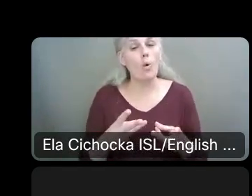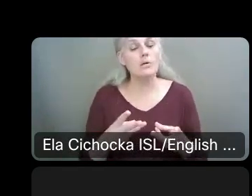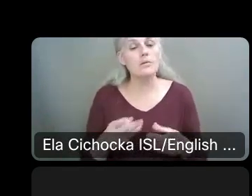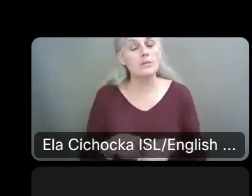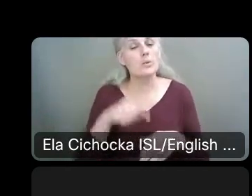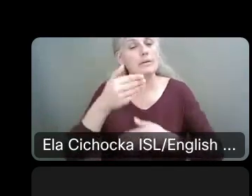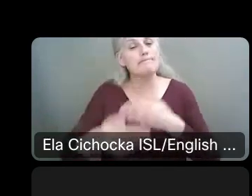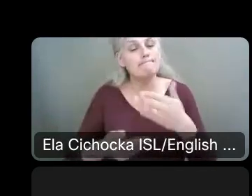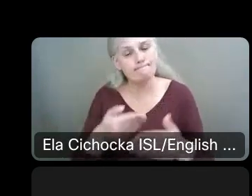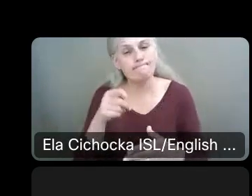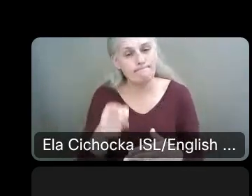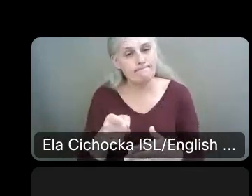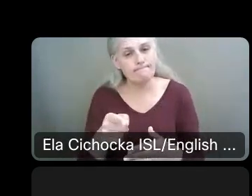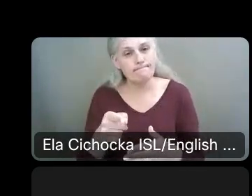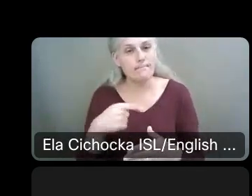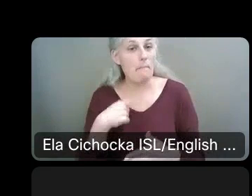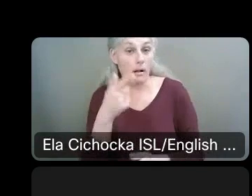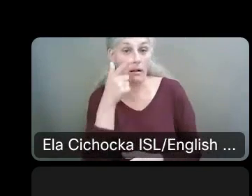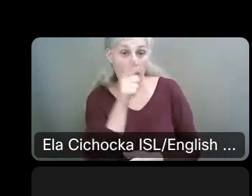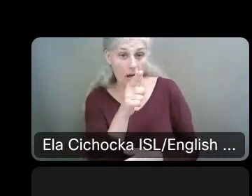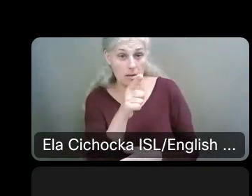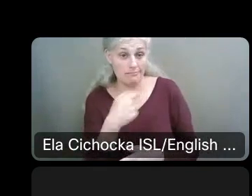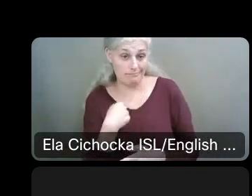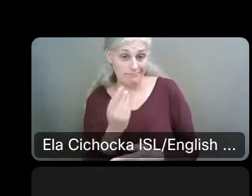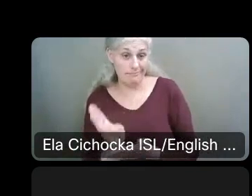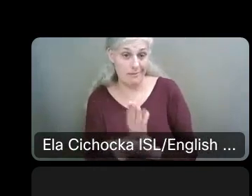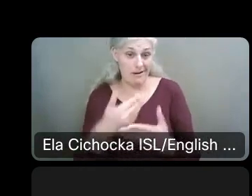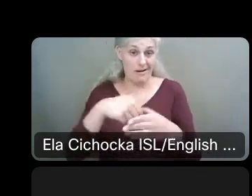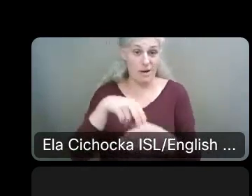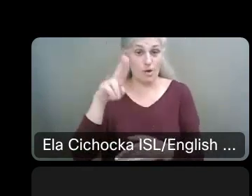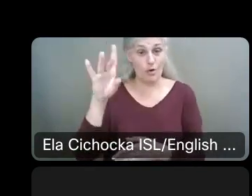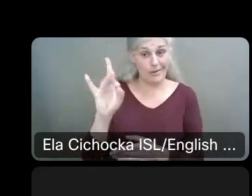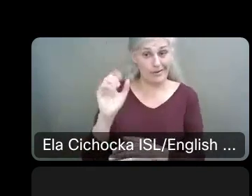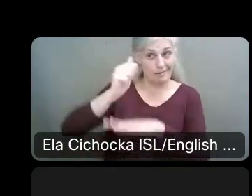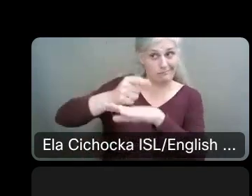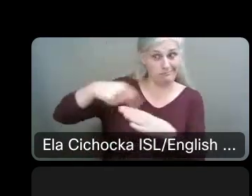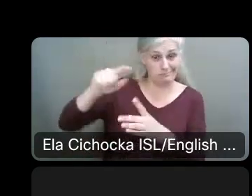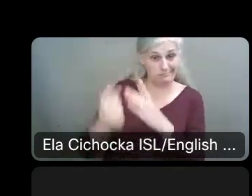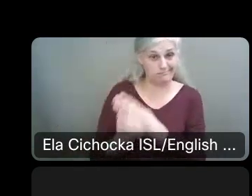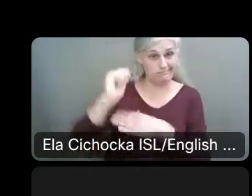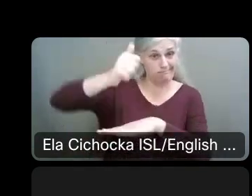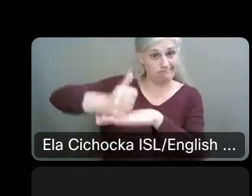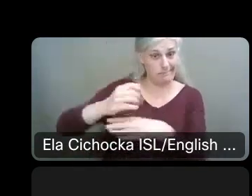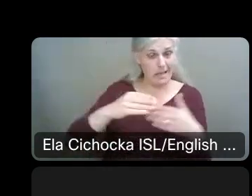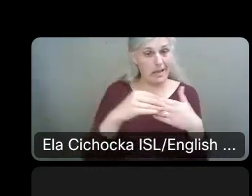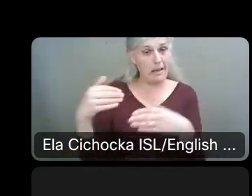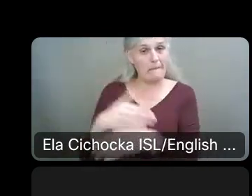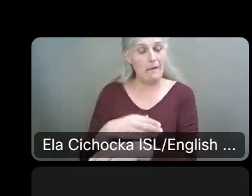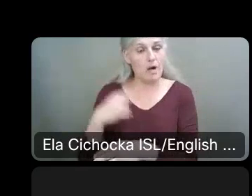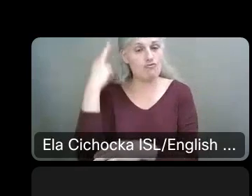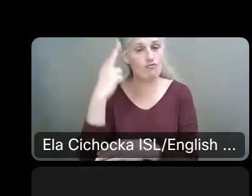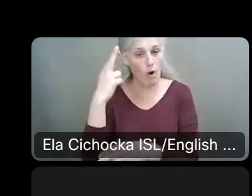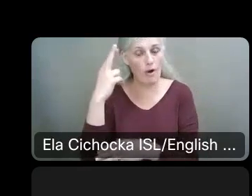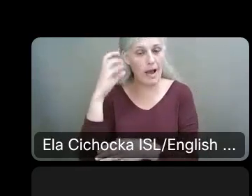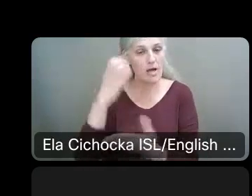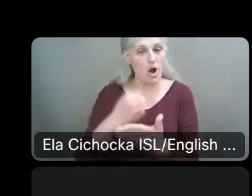is that I'm really lucky to be part of a UK-based initiative which has been led by the Royal College of